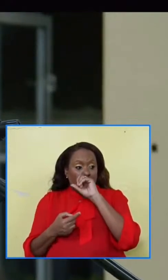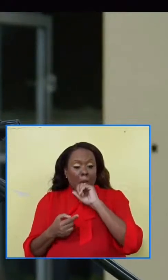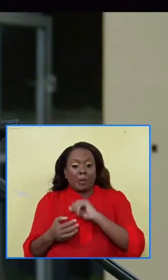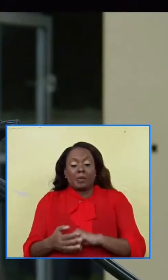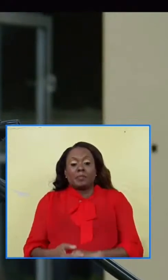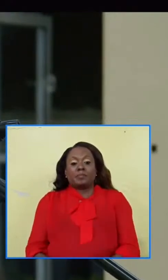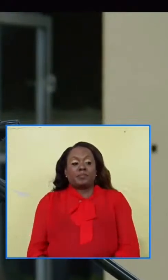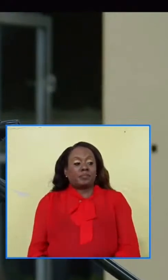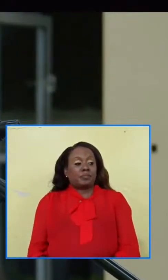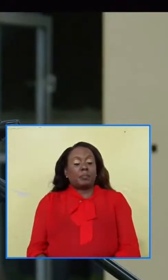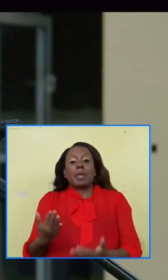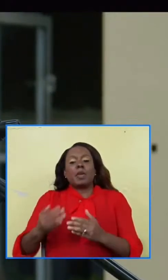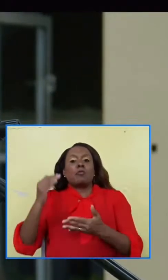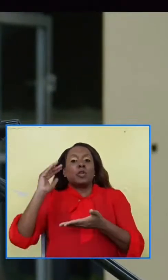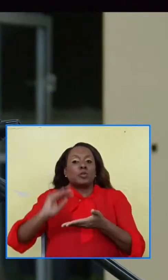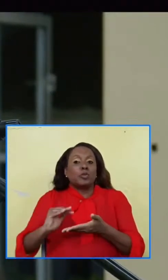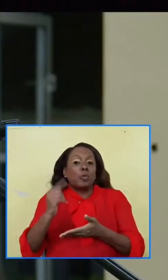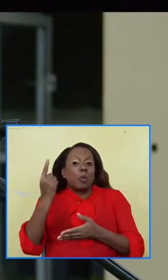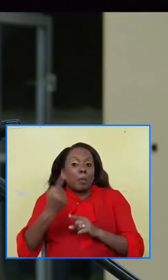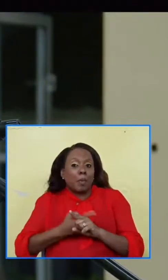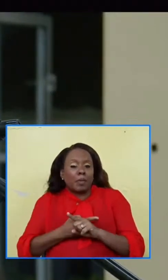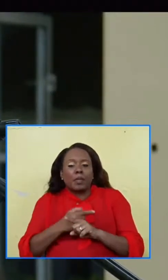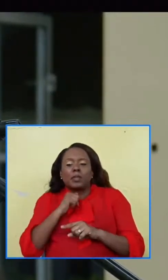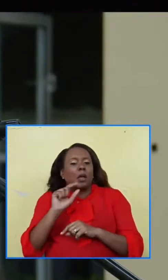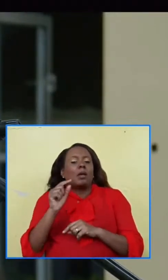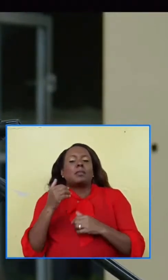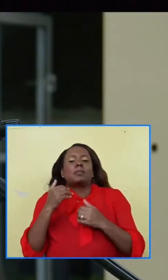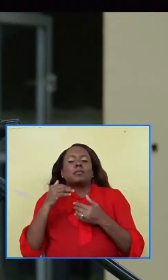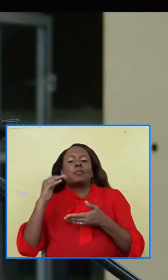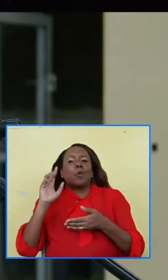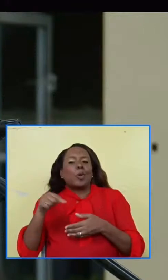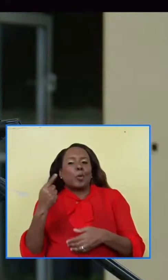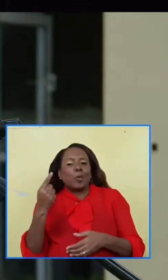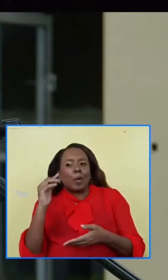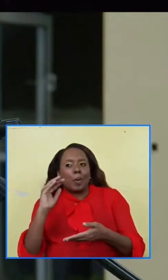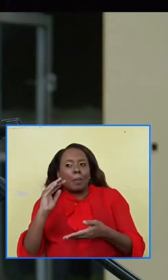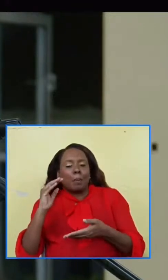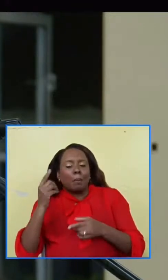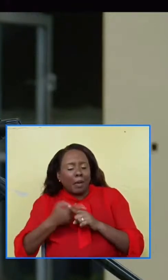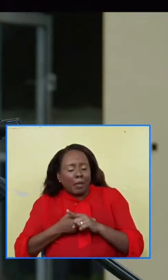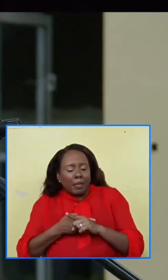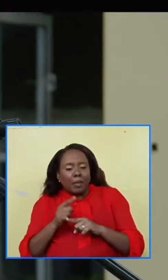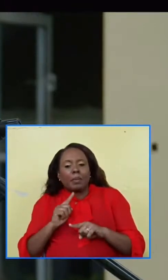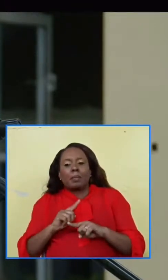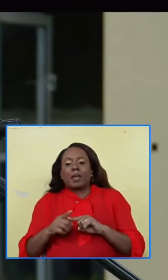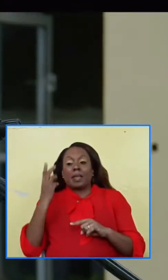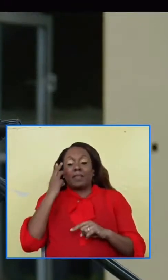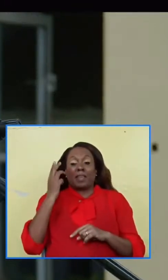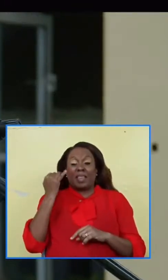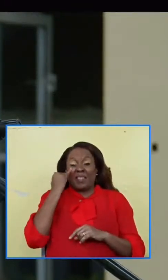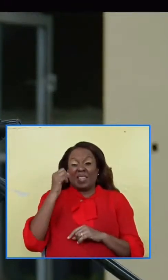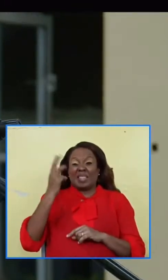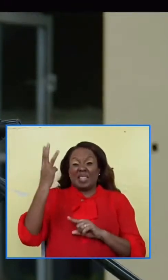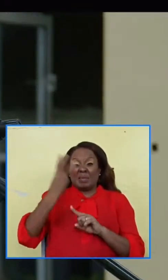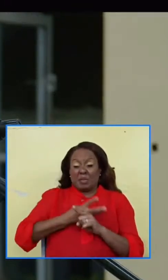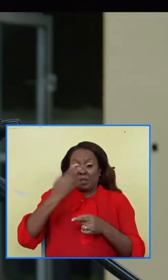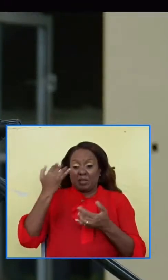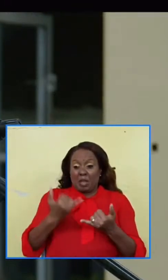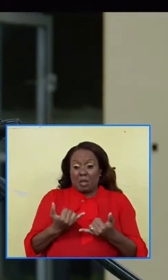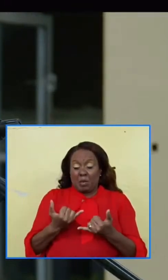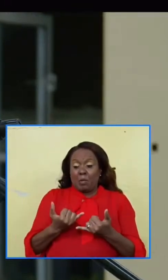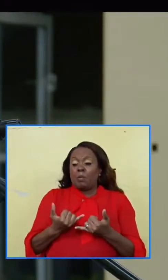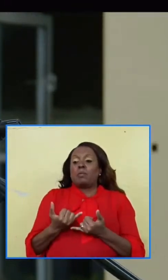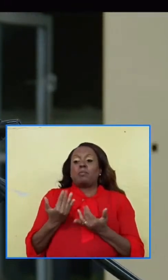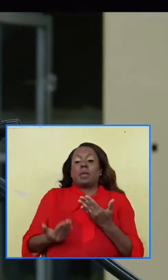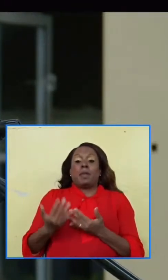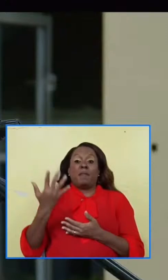the 1 month reduction could possibly save a great amount. The numbers were crunched,